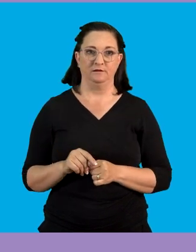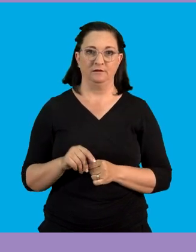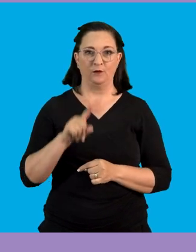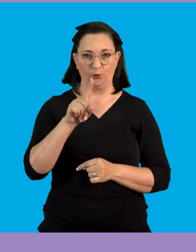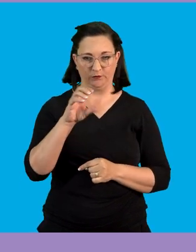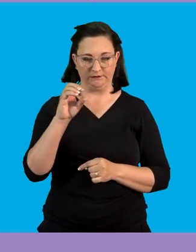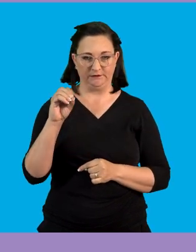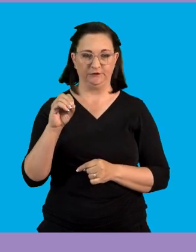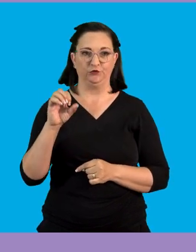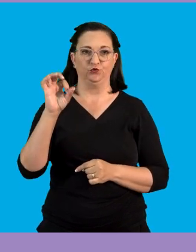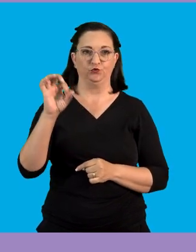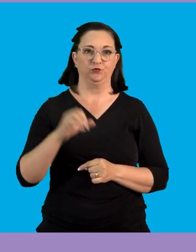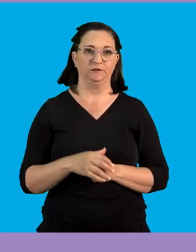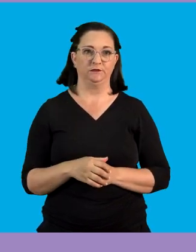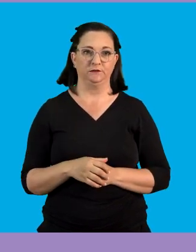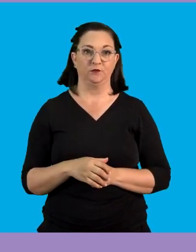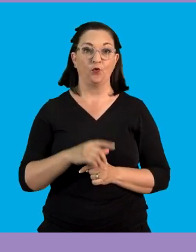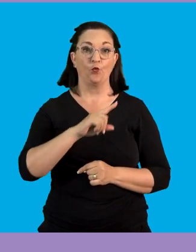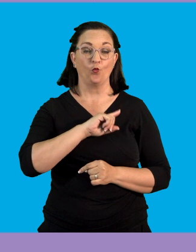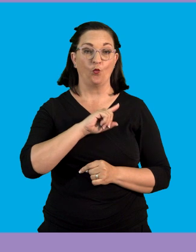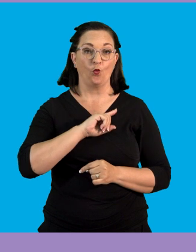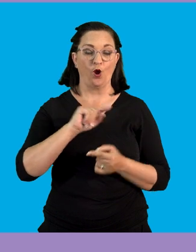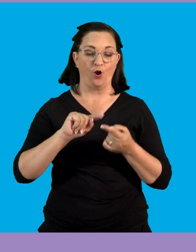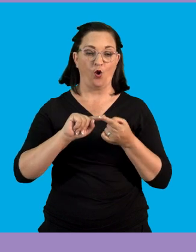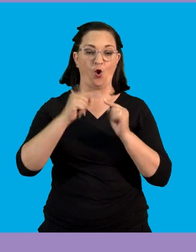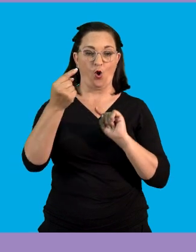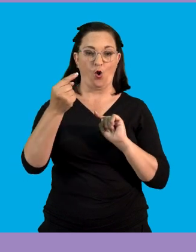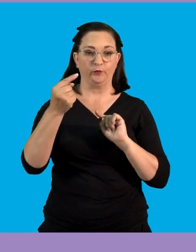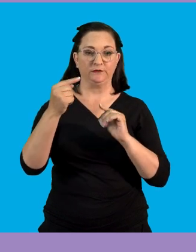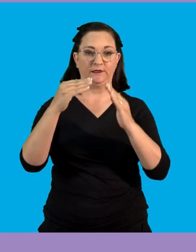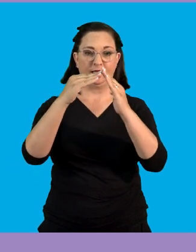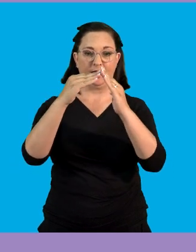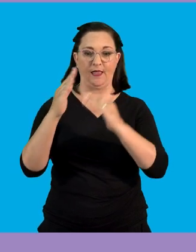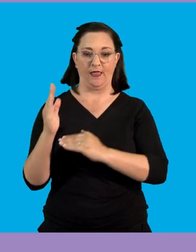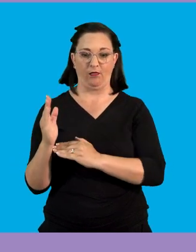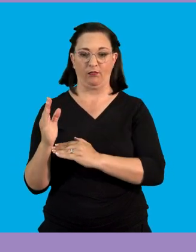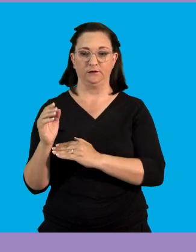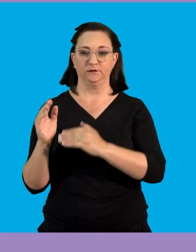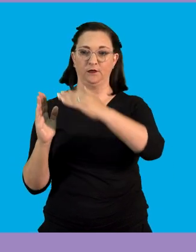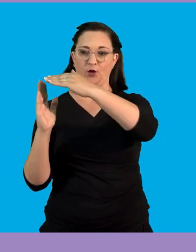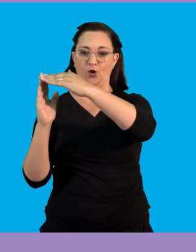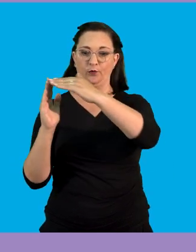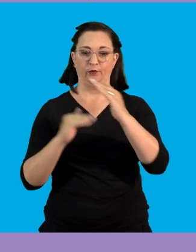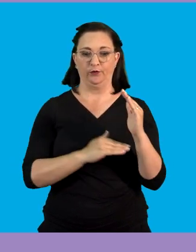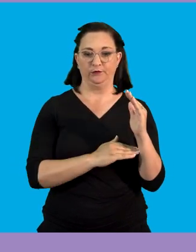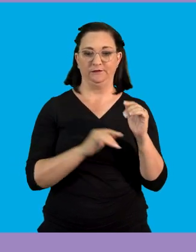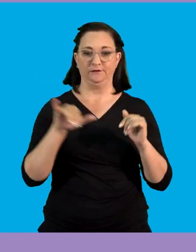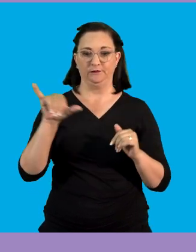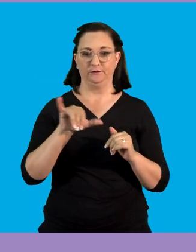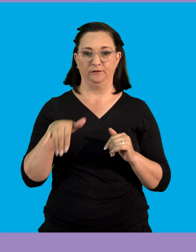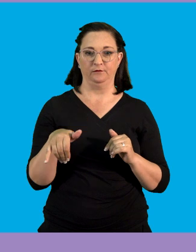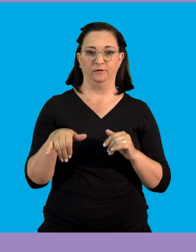is 100 degrees. These are angles opposite angles of